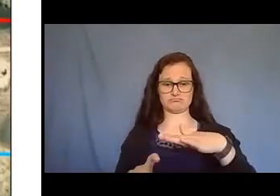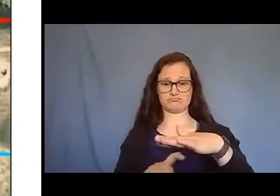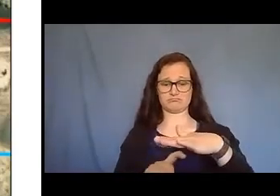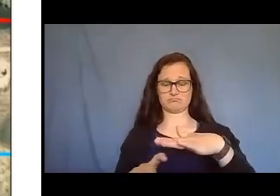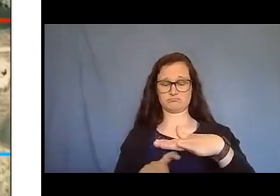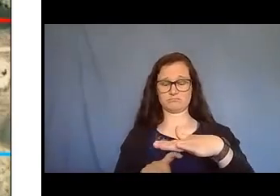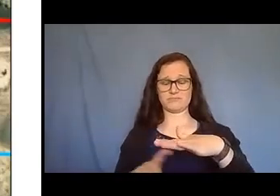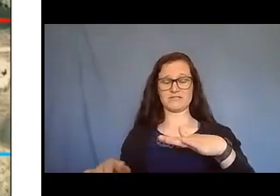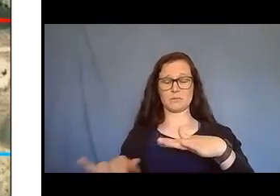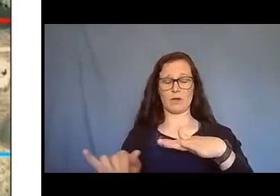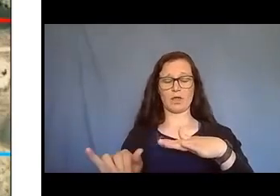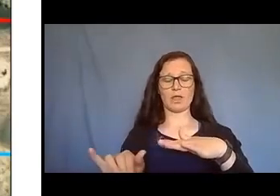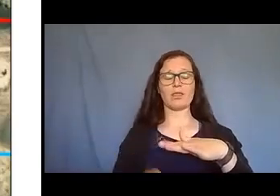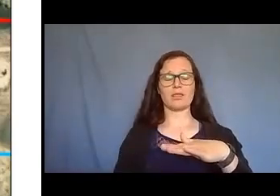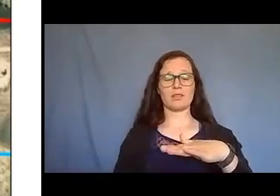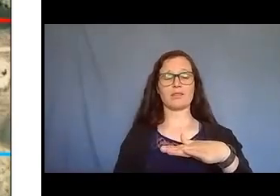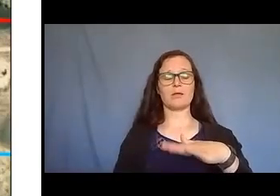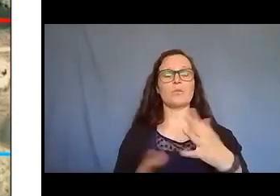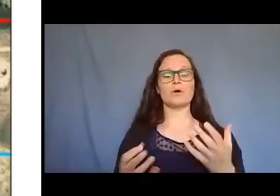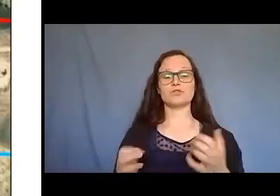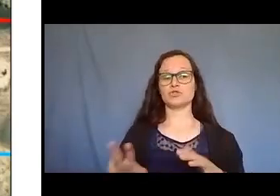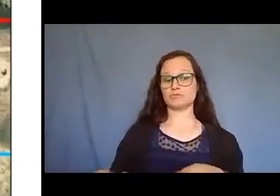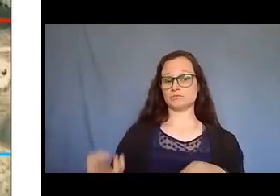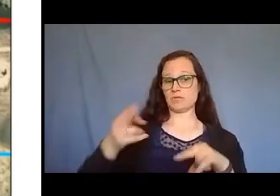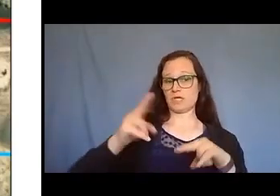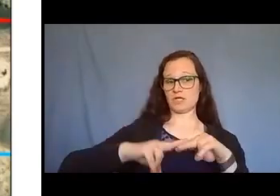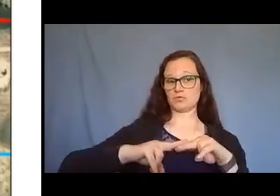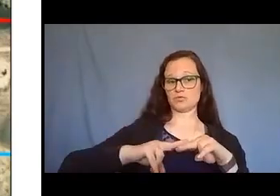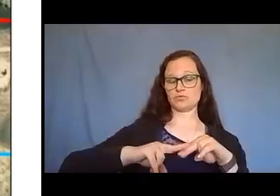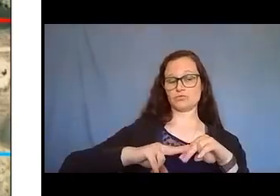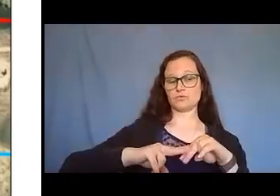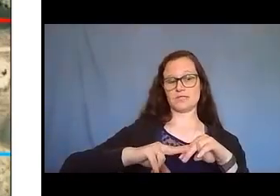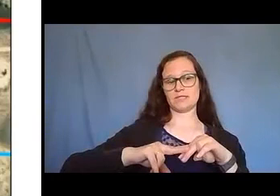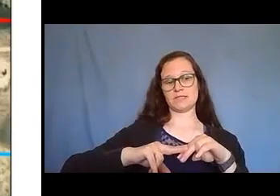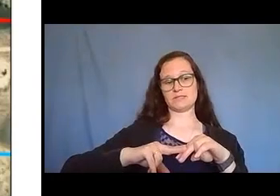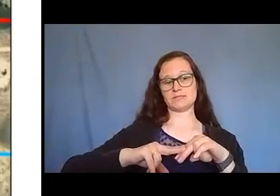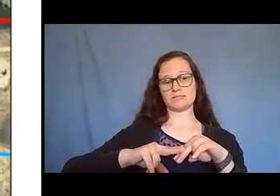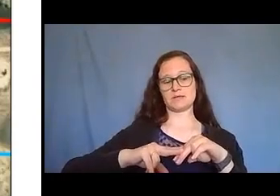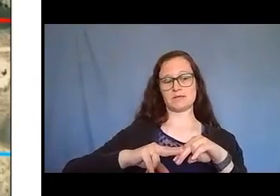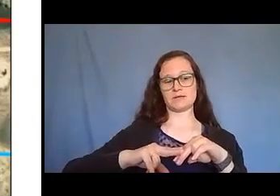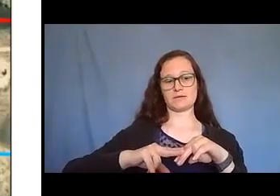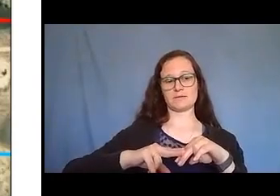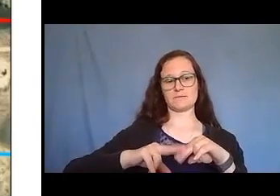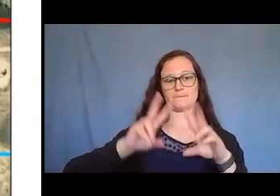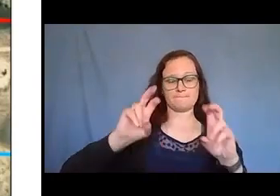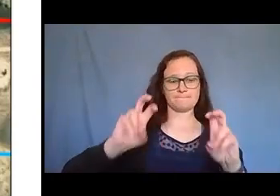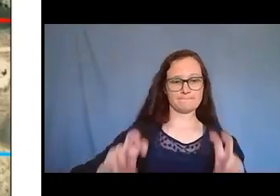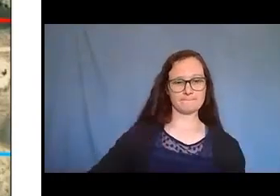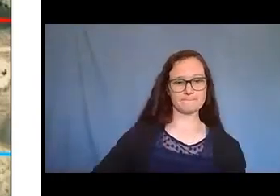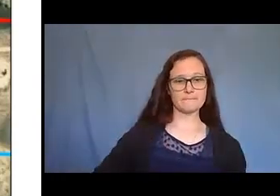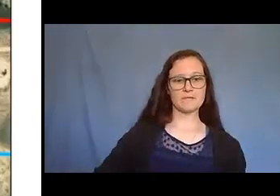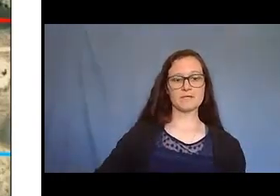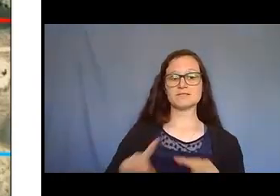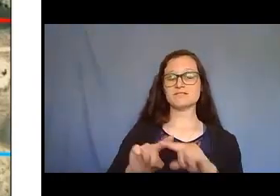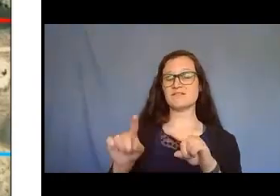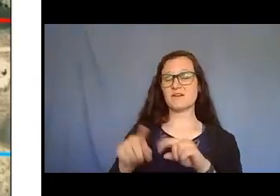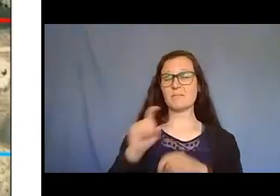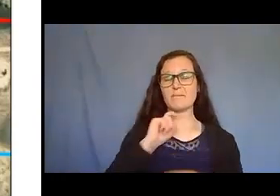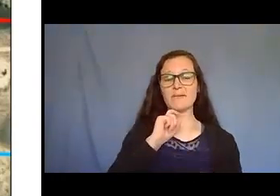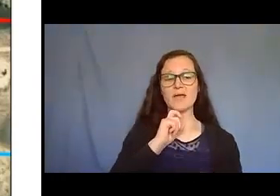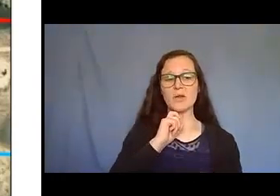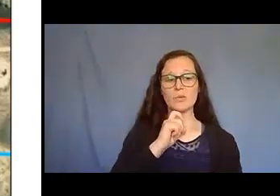going to increase our sampling analytes to include an expanded suite of metals, dissolved